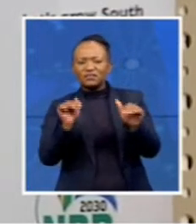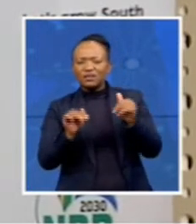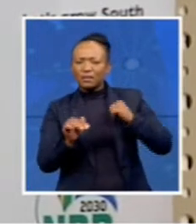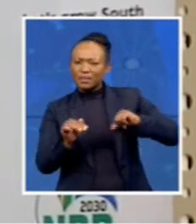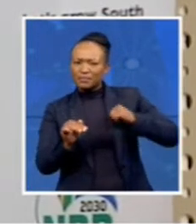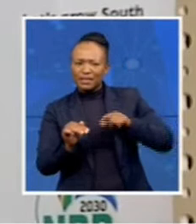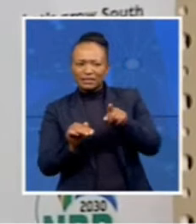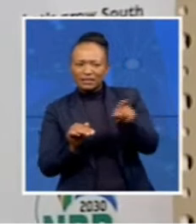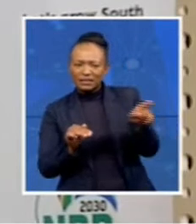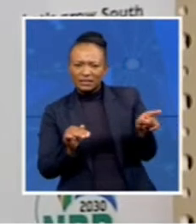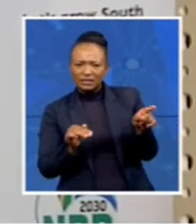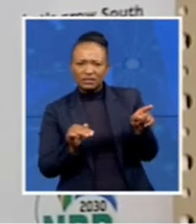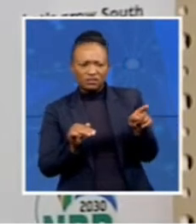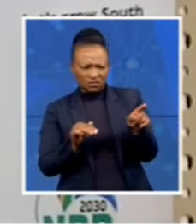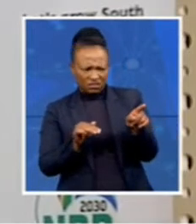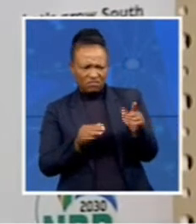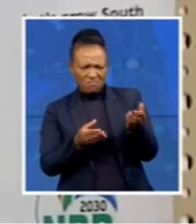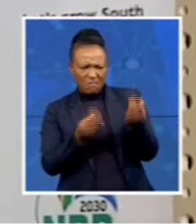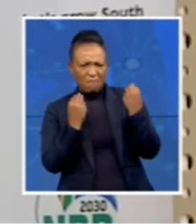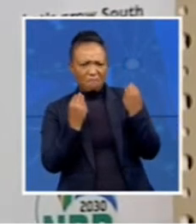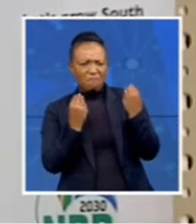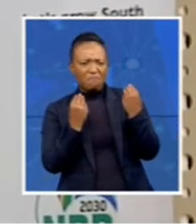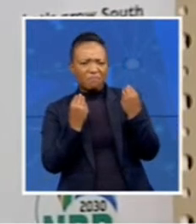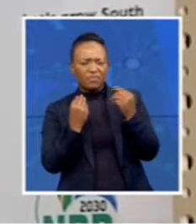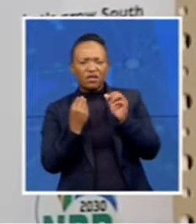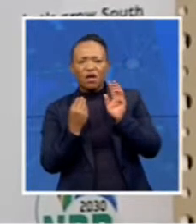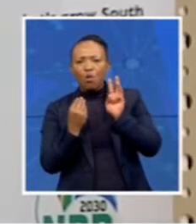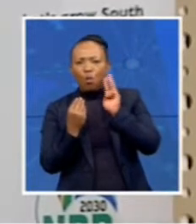water legislation in relation to